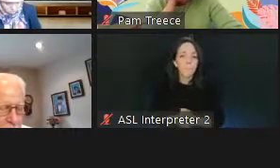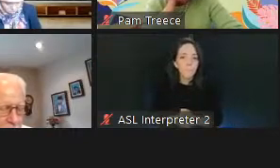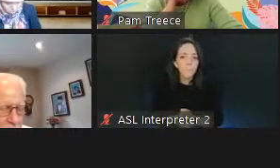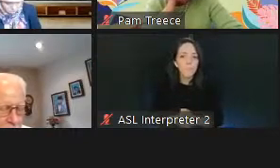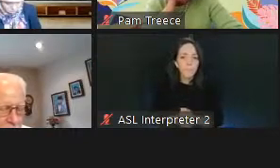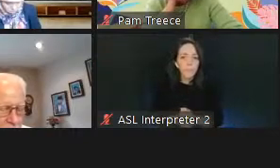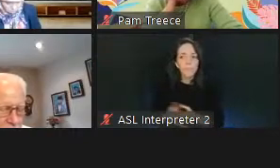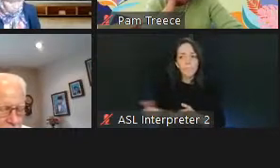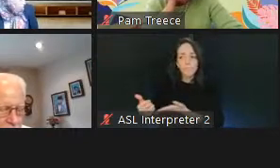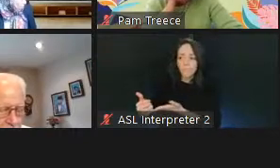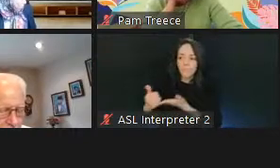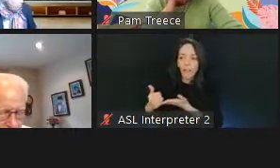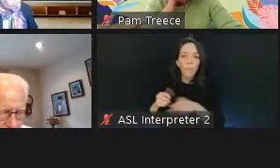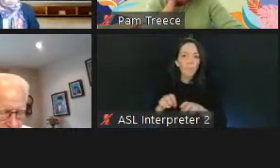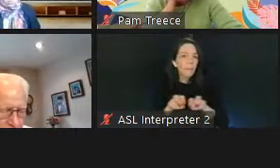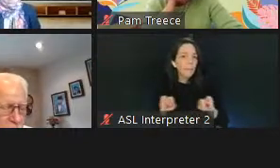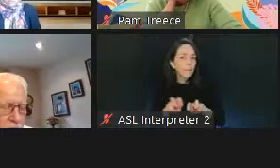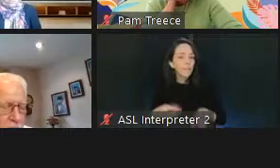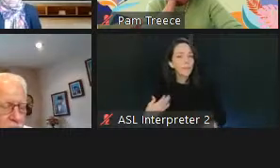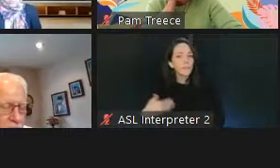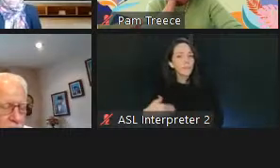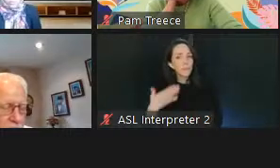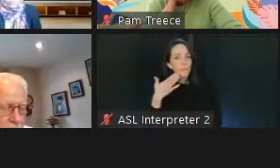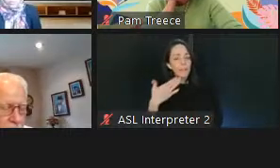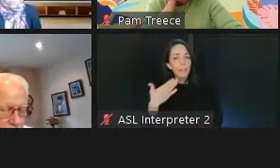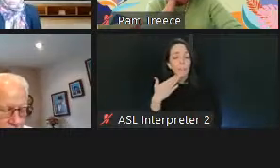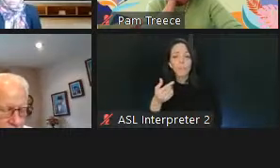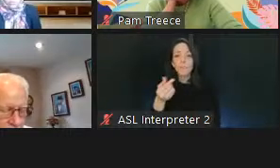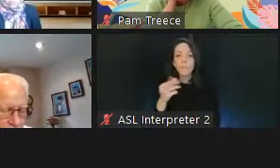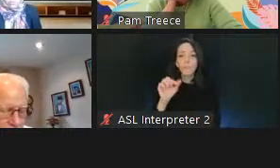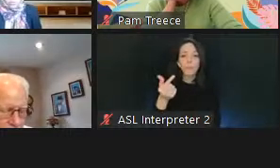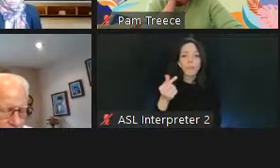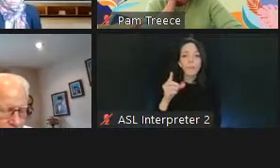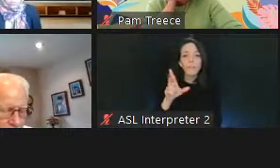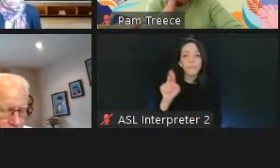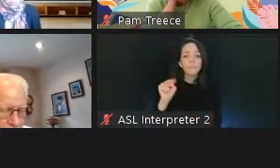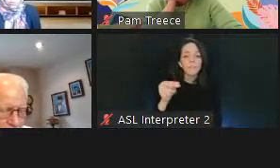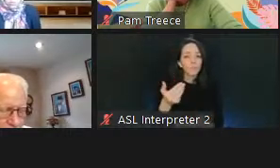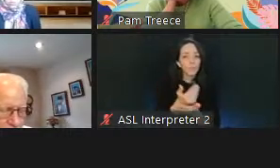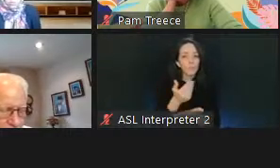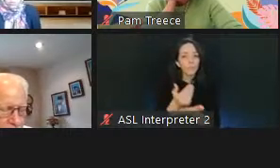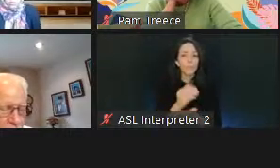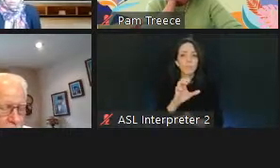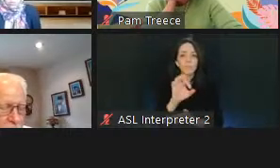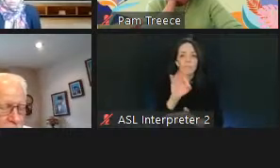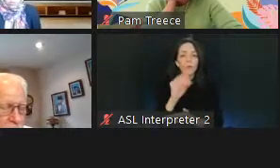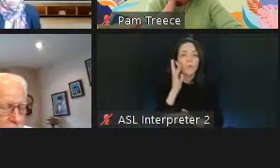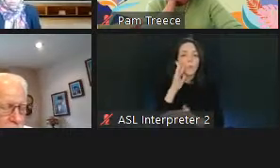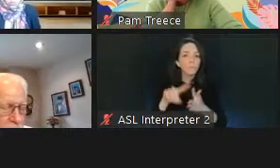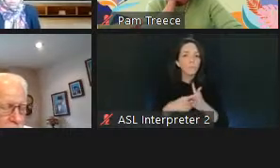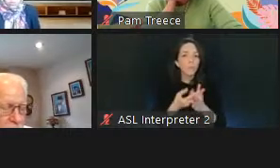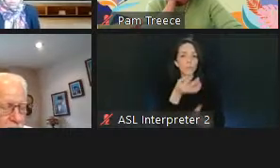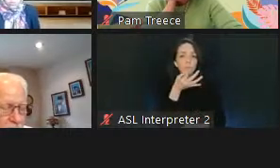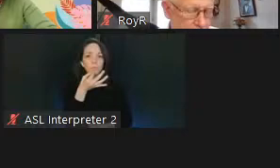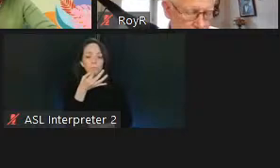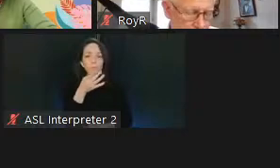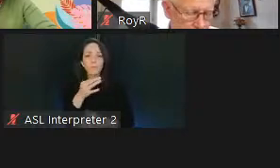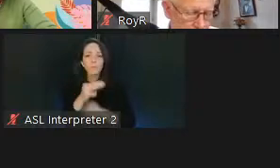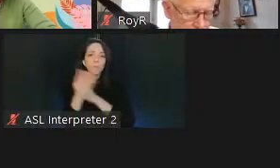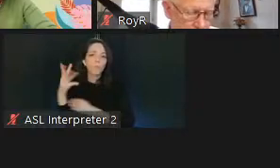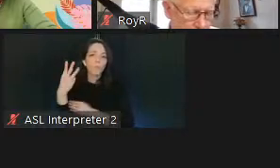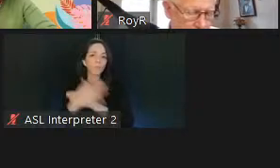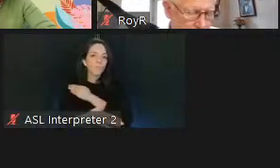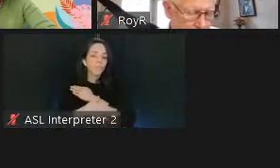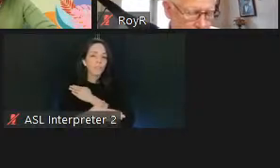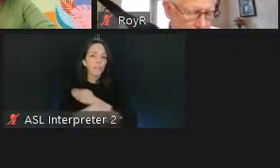committee's information, Greg Dunn, our new CFO, will be starting with Washington County on June